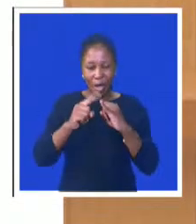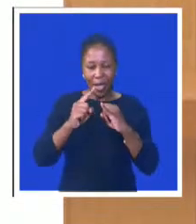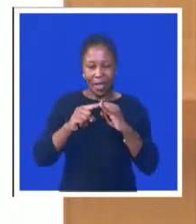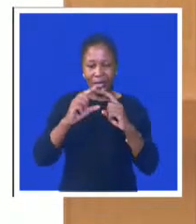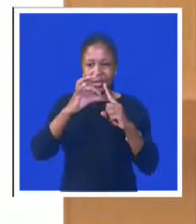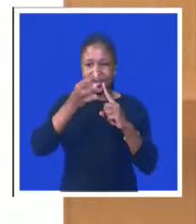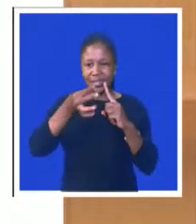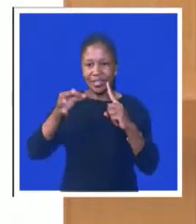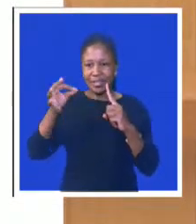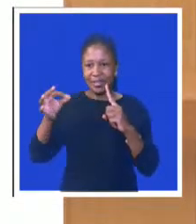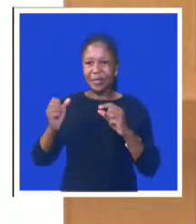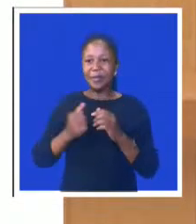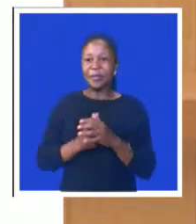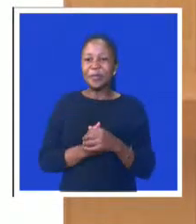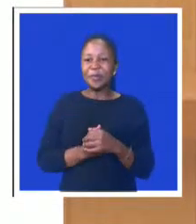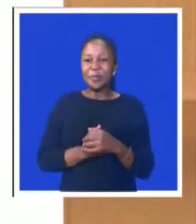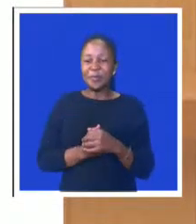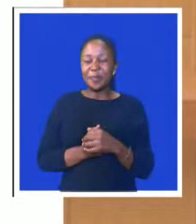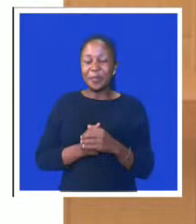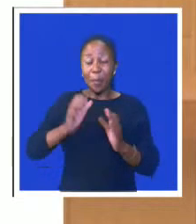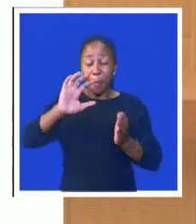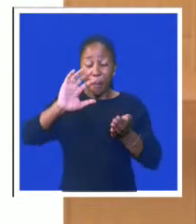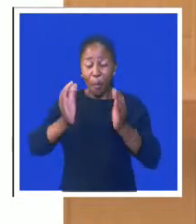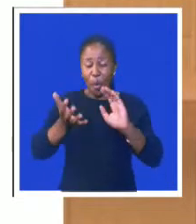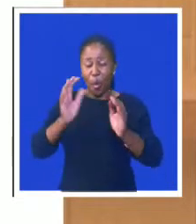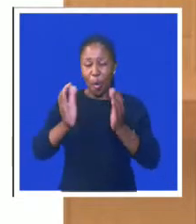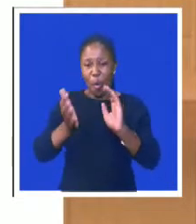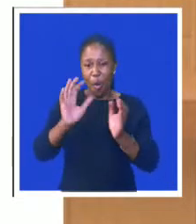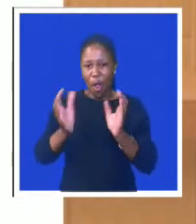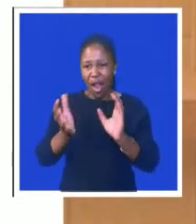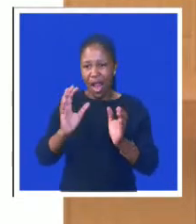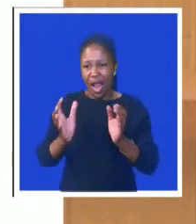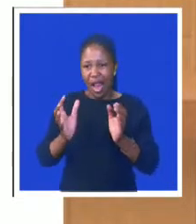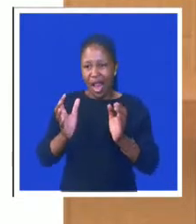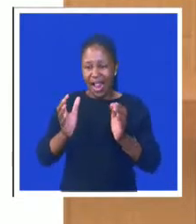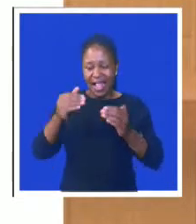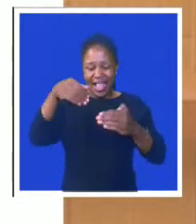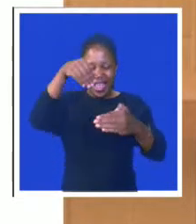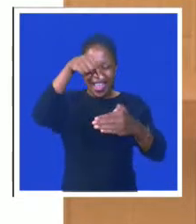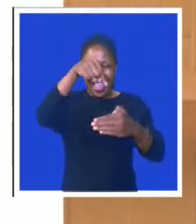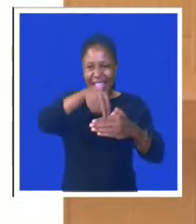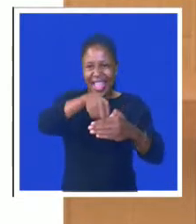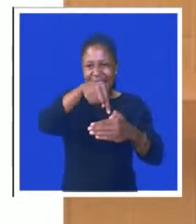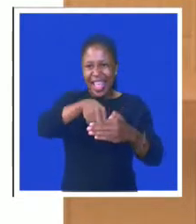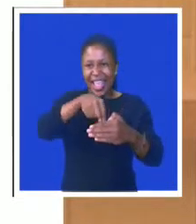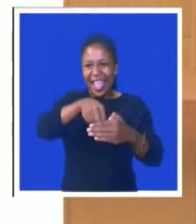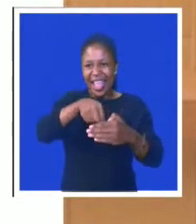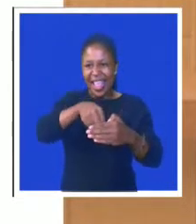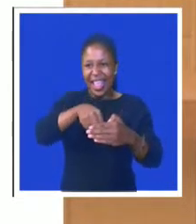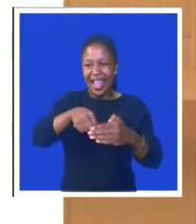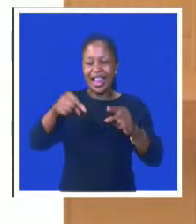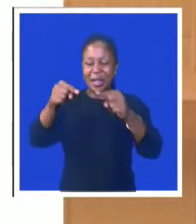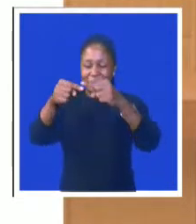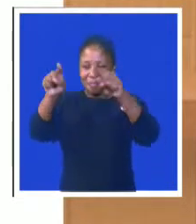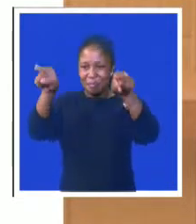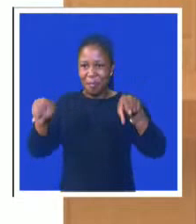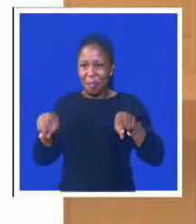It says, the ball is in the box. Here we used the preposition